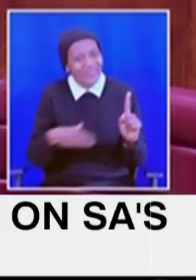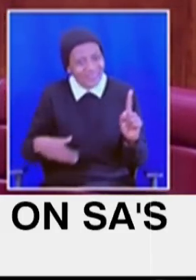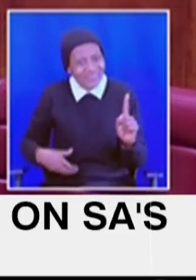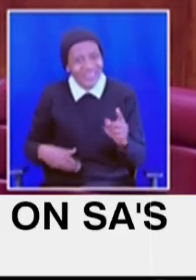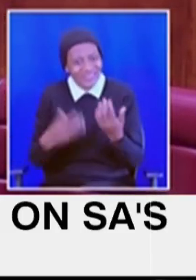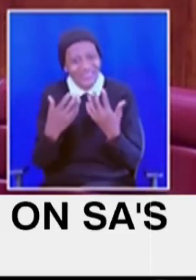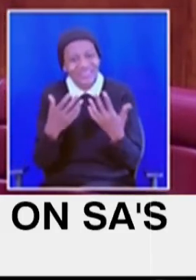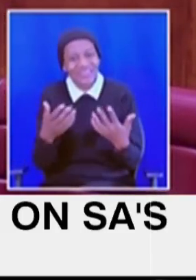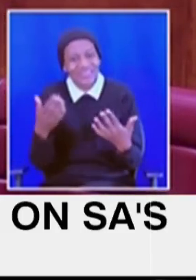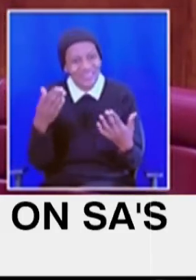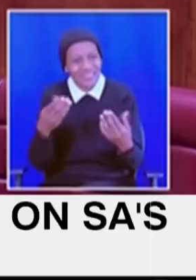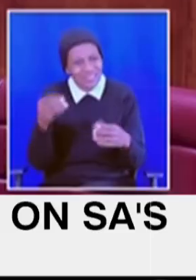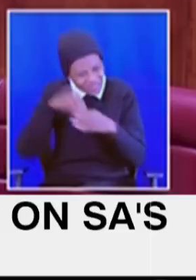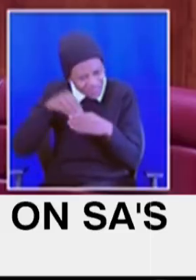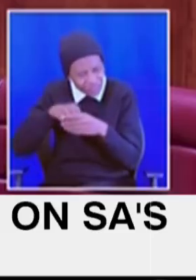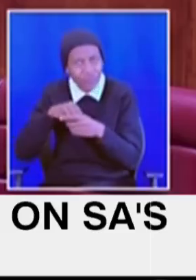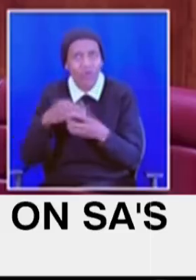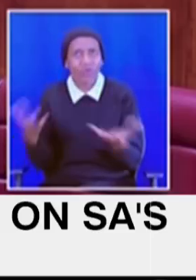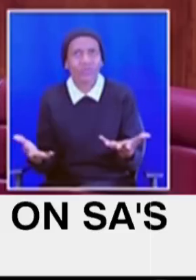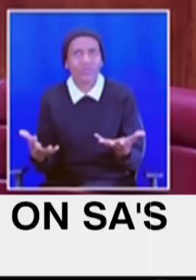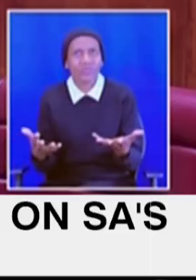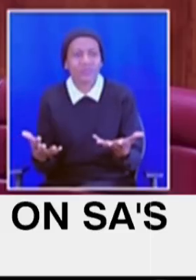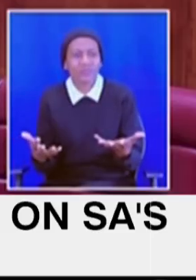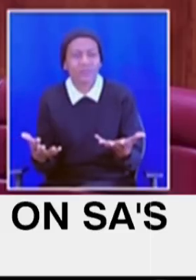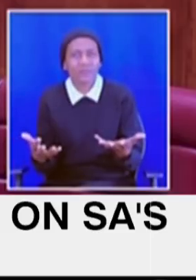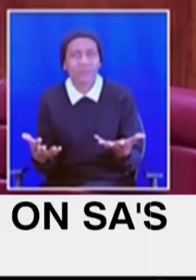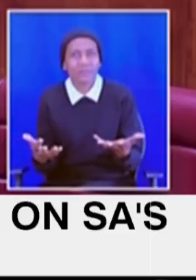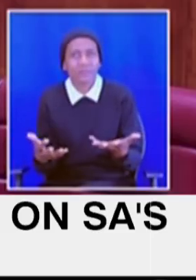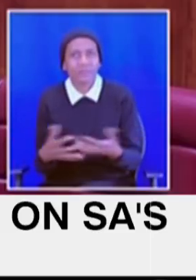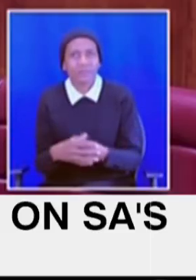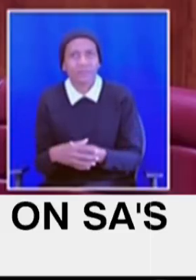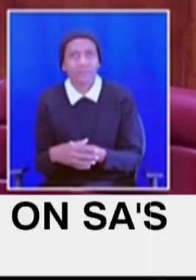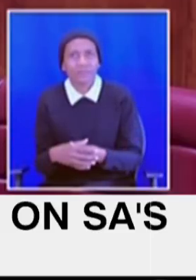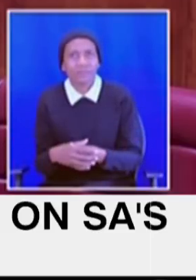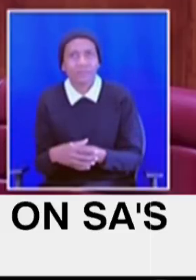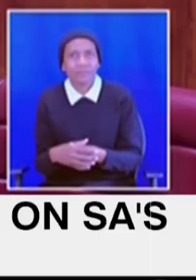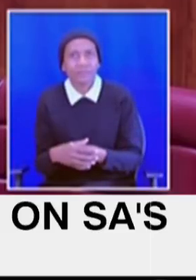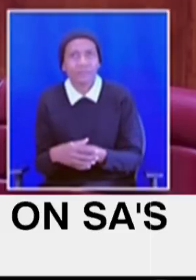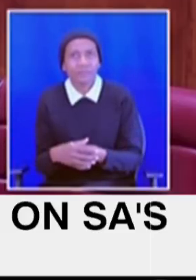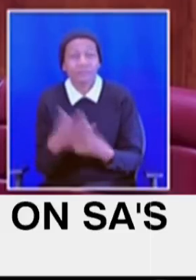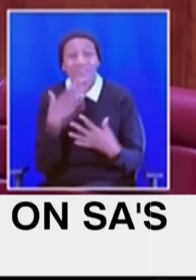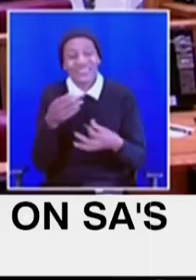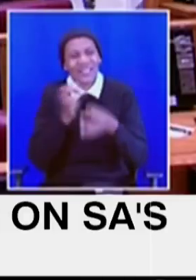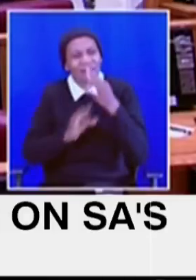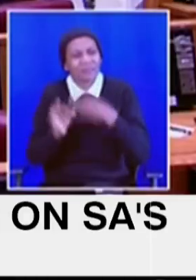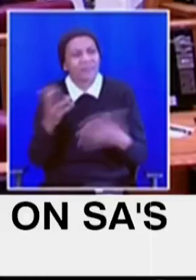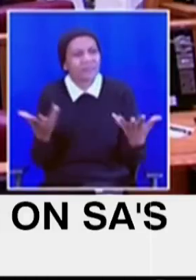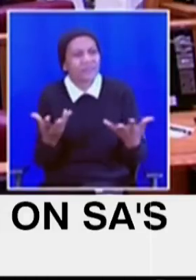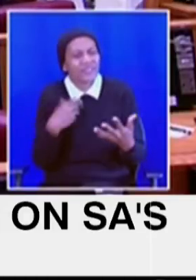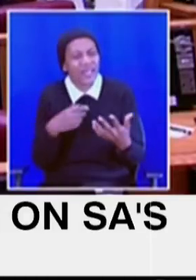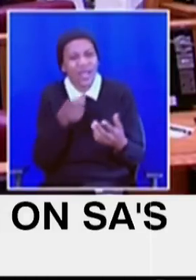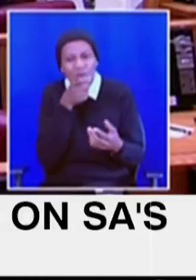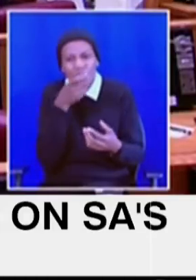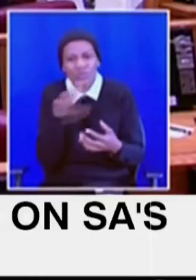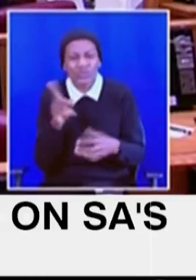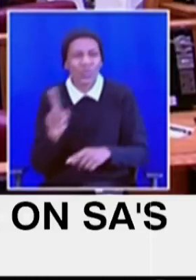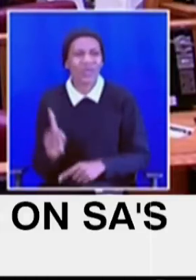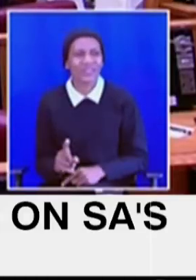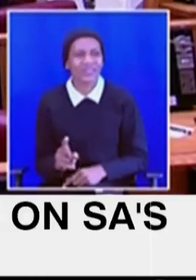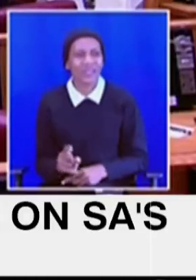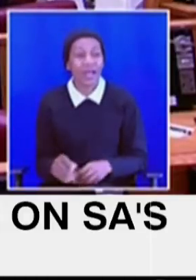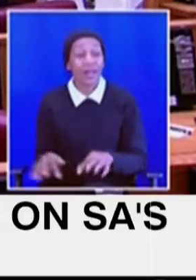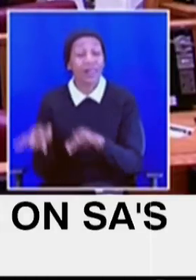High. Kitlebeki withdraw what, Chairperson? Can you highlight me? Because the people who